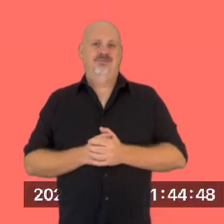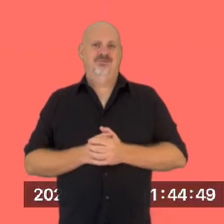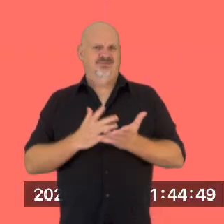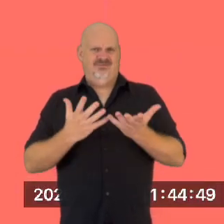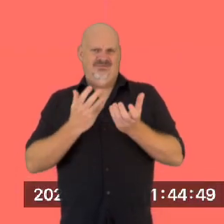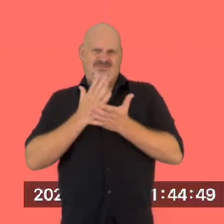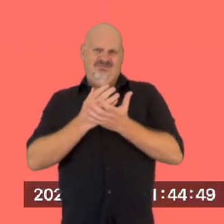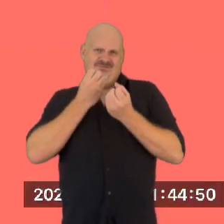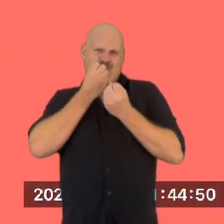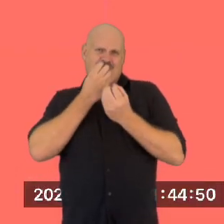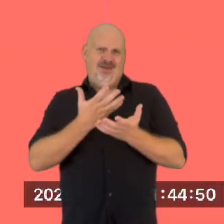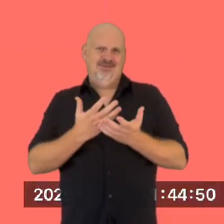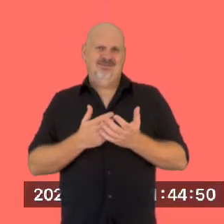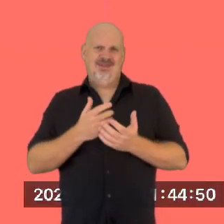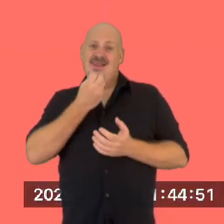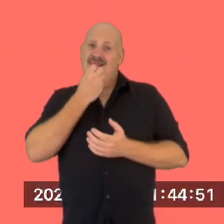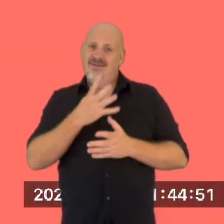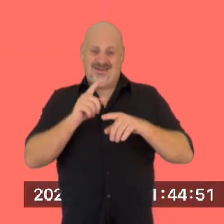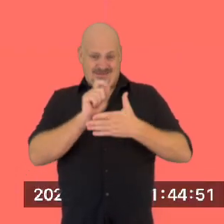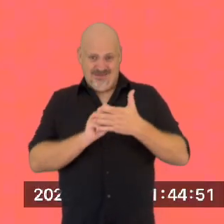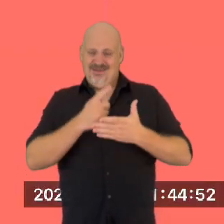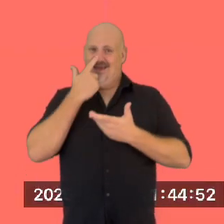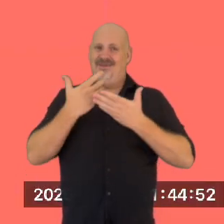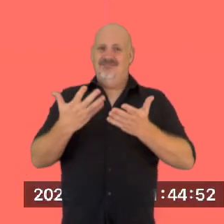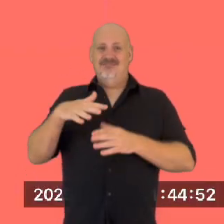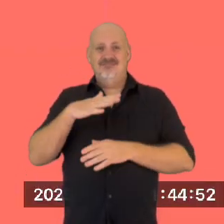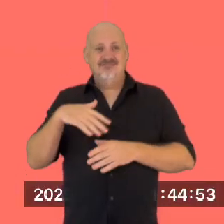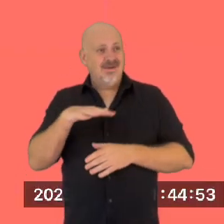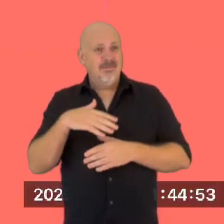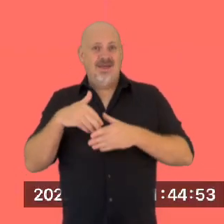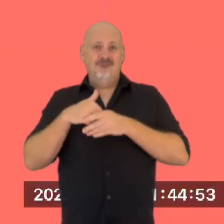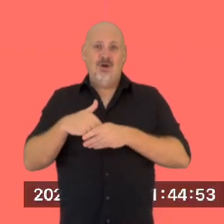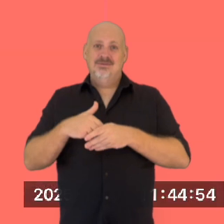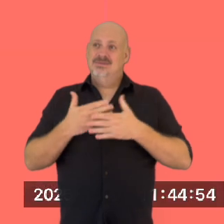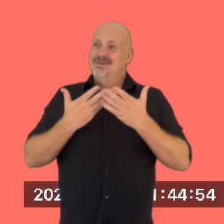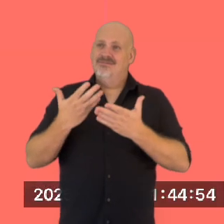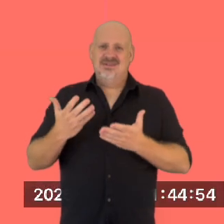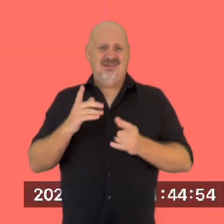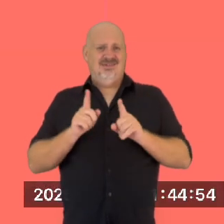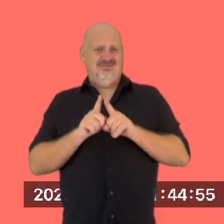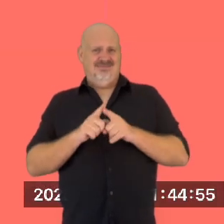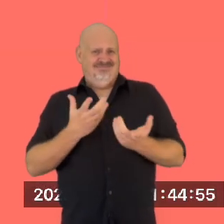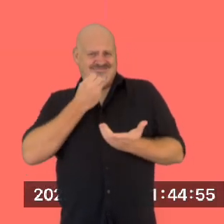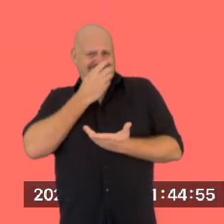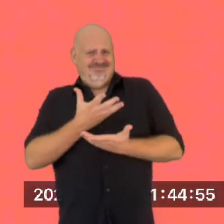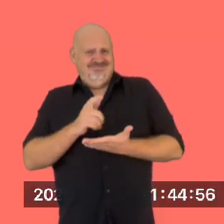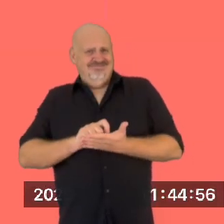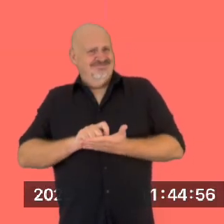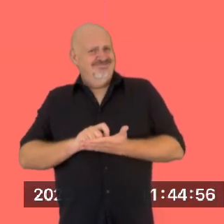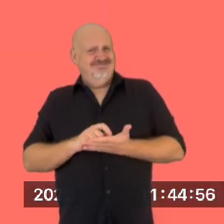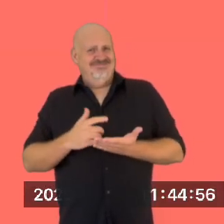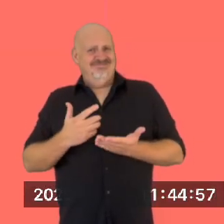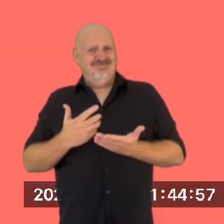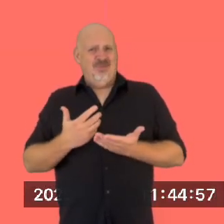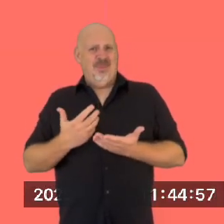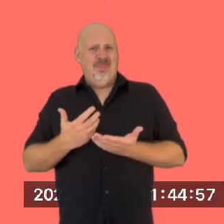Yeah. They're great. Say they're great tokens to have, and they're a lovely gift for friends and family, and really super things